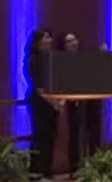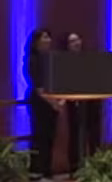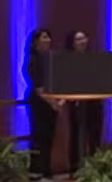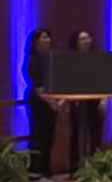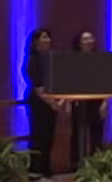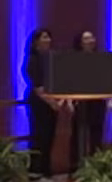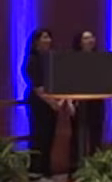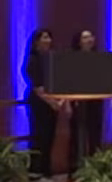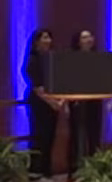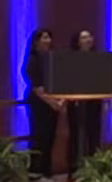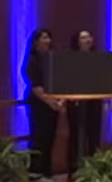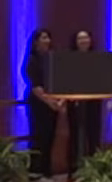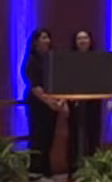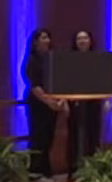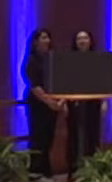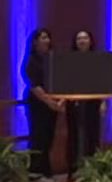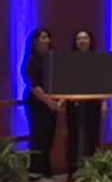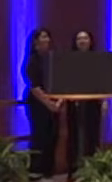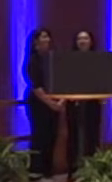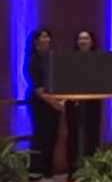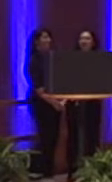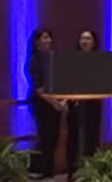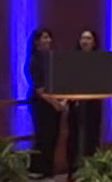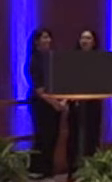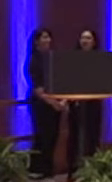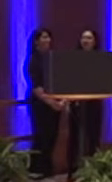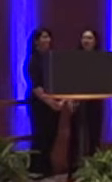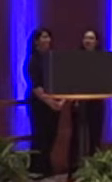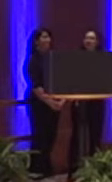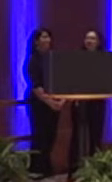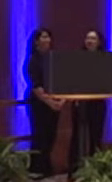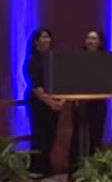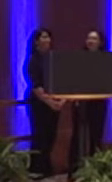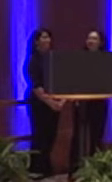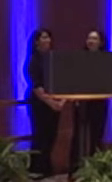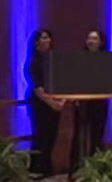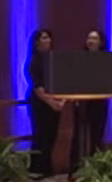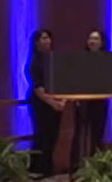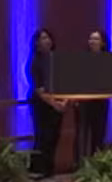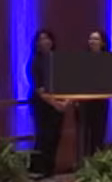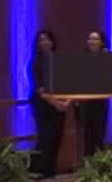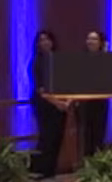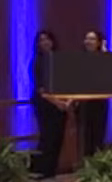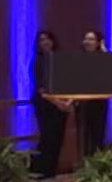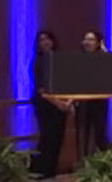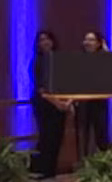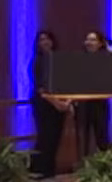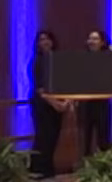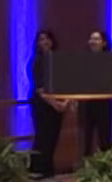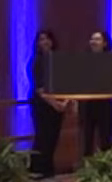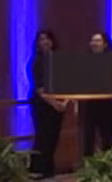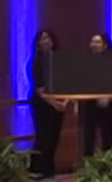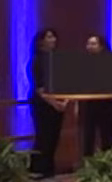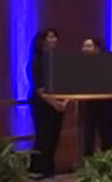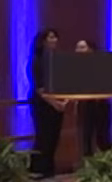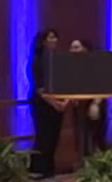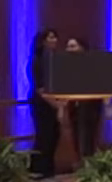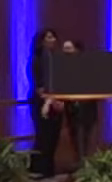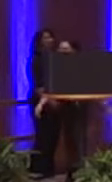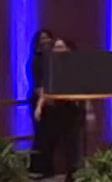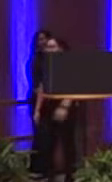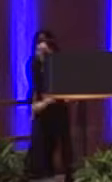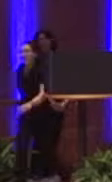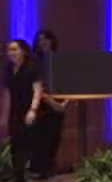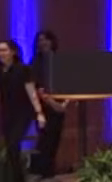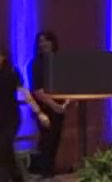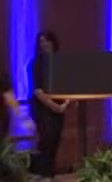bass sound. So just the key screws spend some time stuck trying to find a good spot for the whole note. What's up about